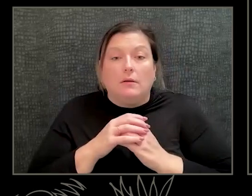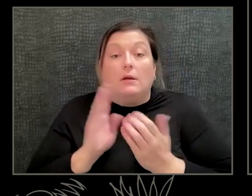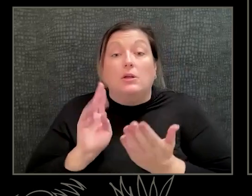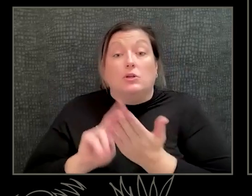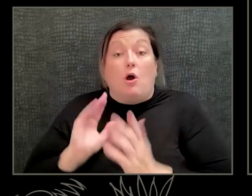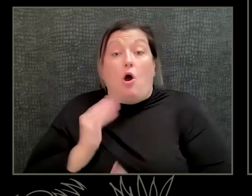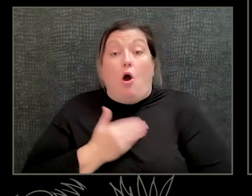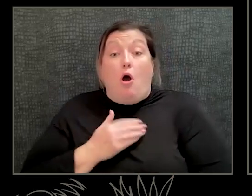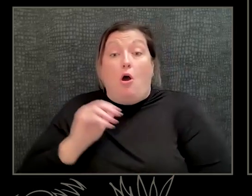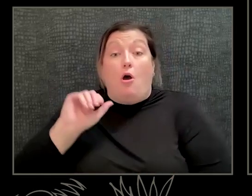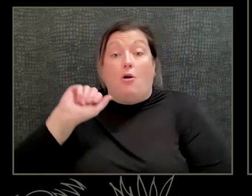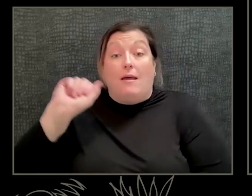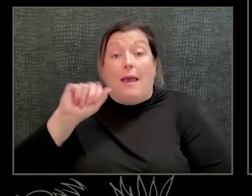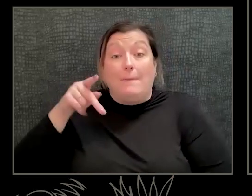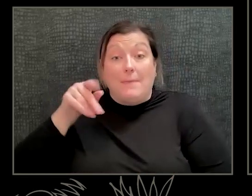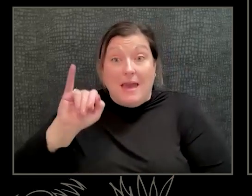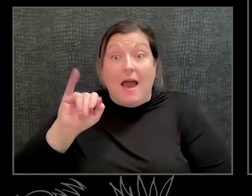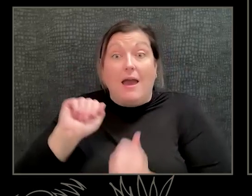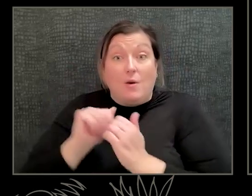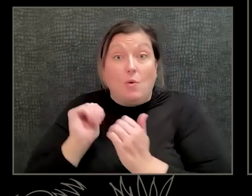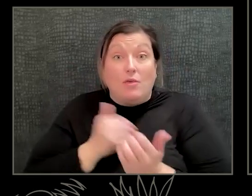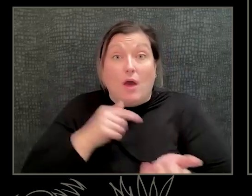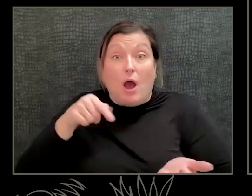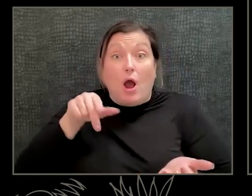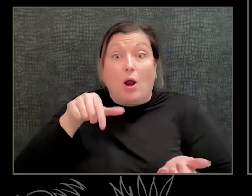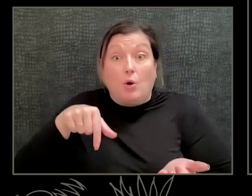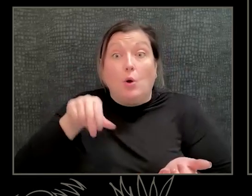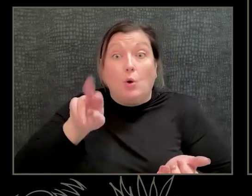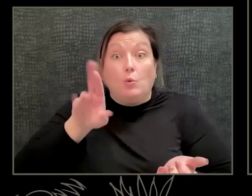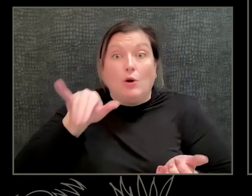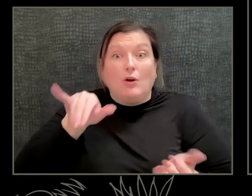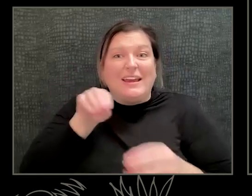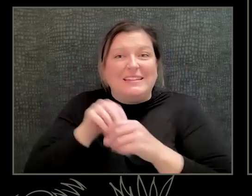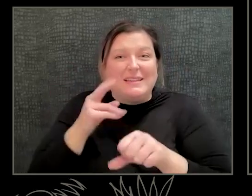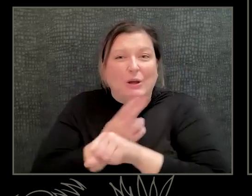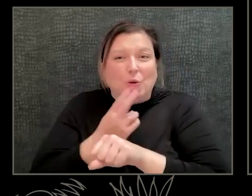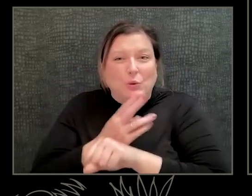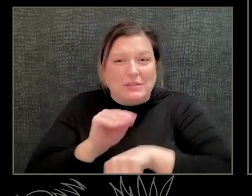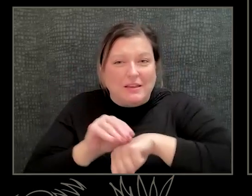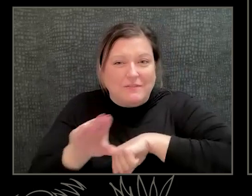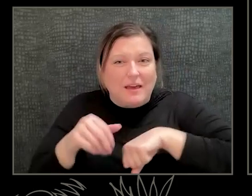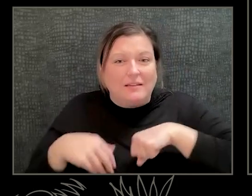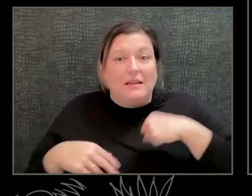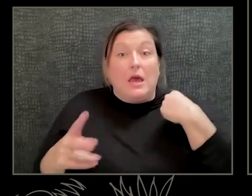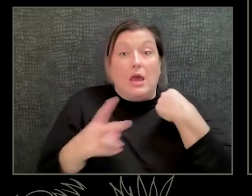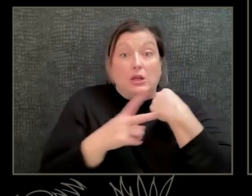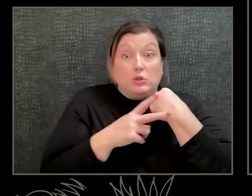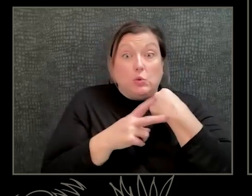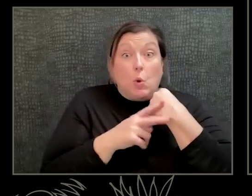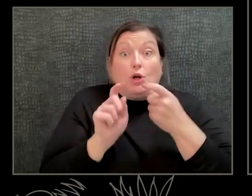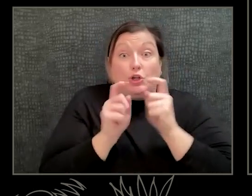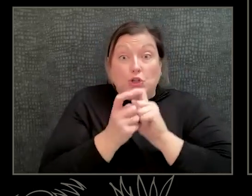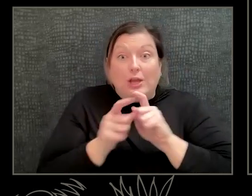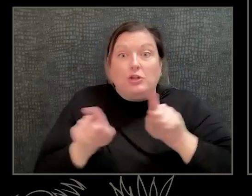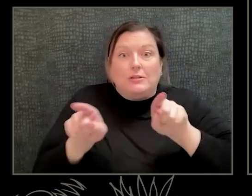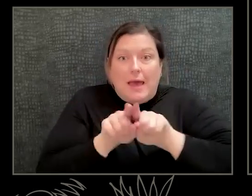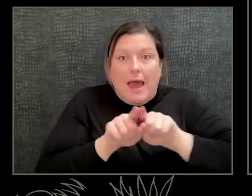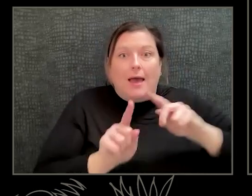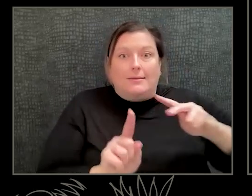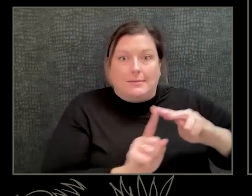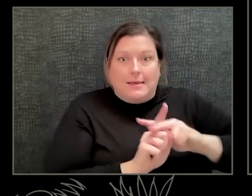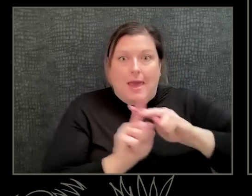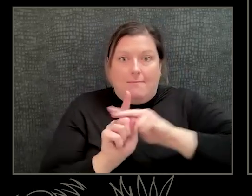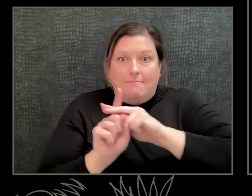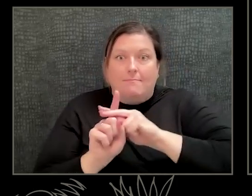API with that query and a WebSocket connection inside a use effect, and store the changes as they came in a use